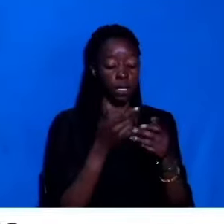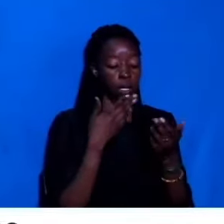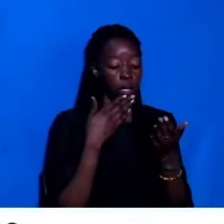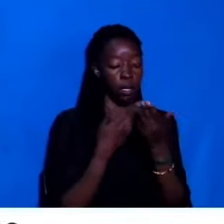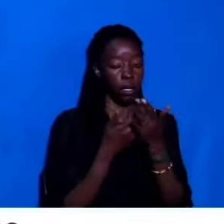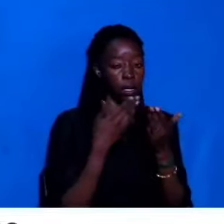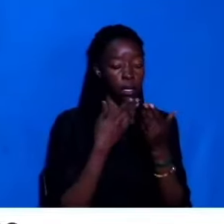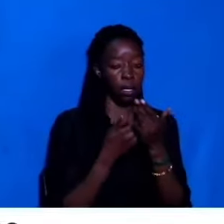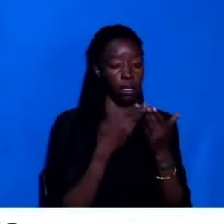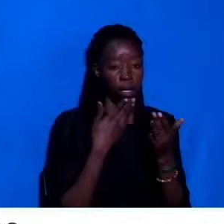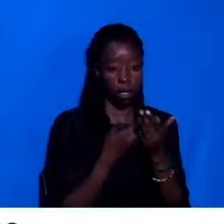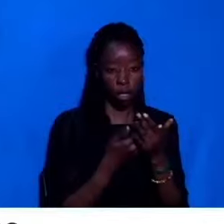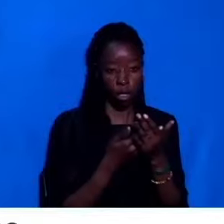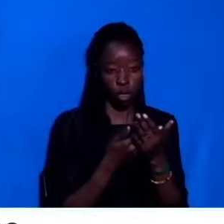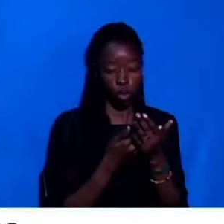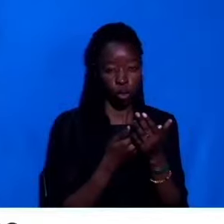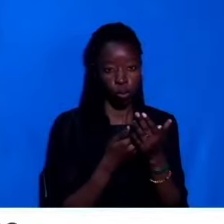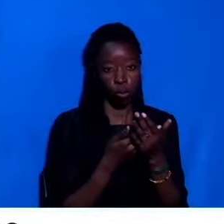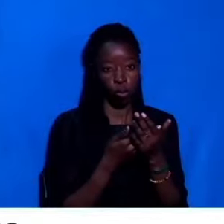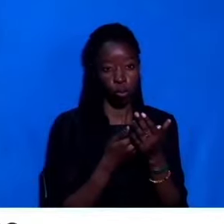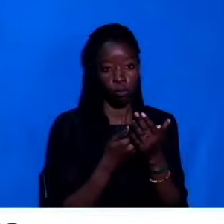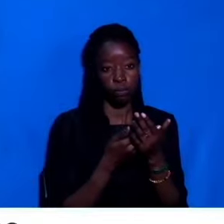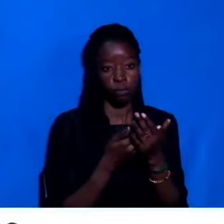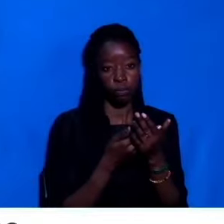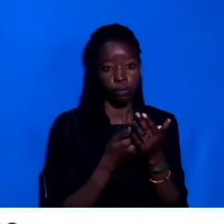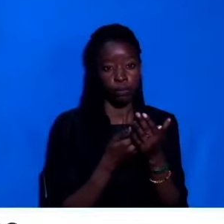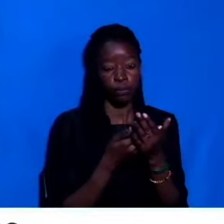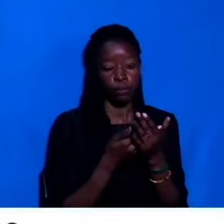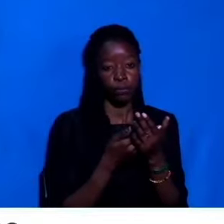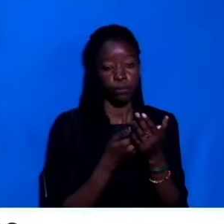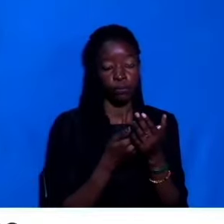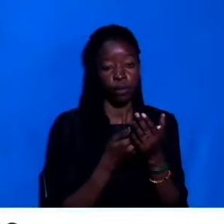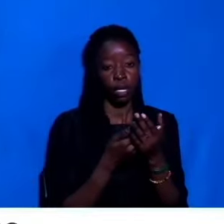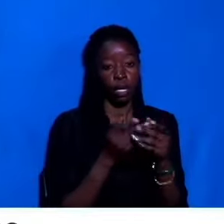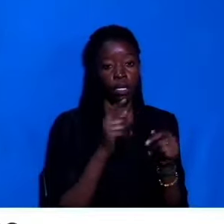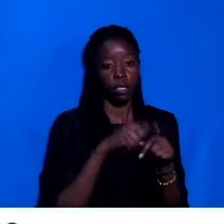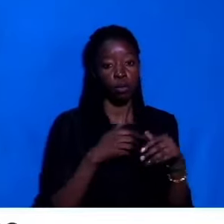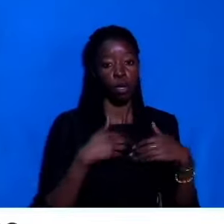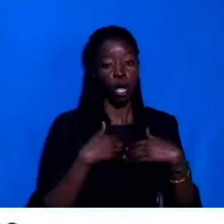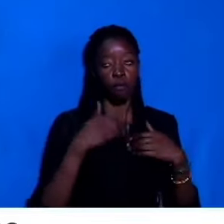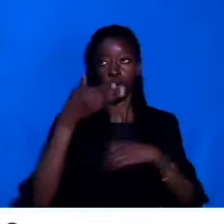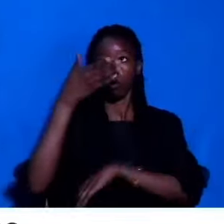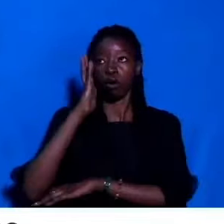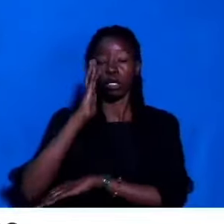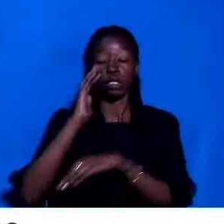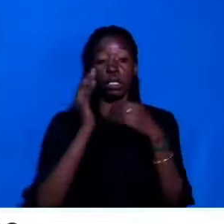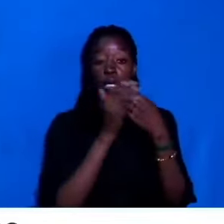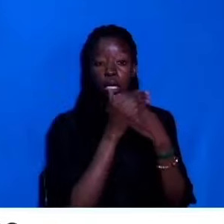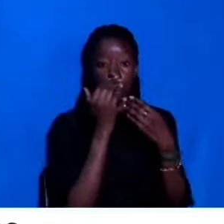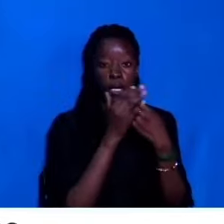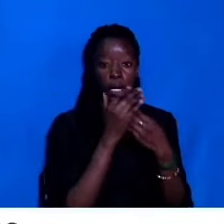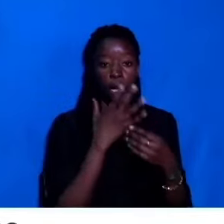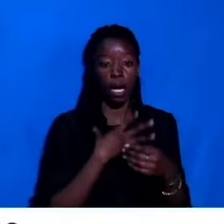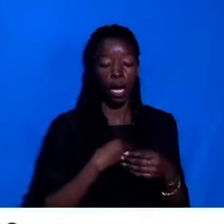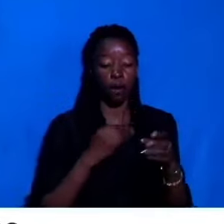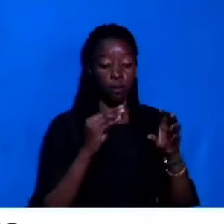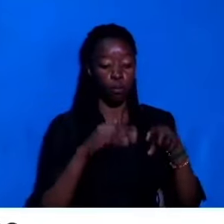express that. Once moved by God's divine care and provision, the psalmist in Psalm